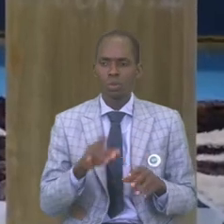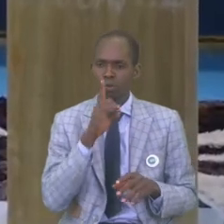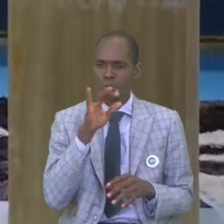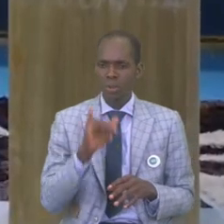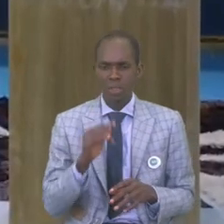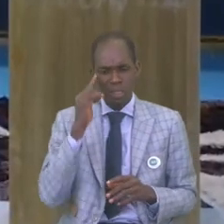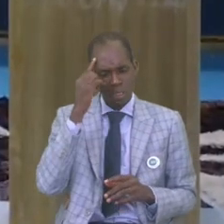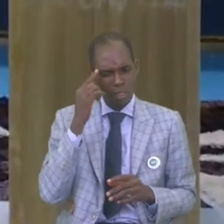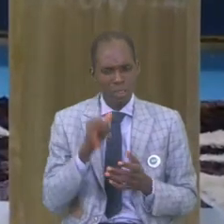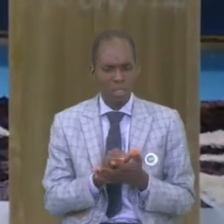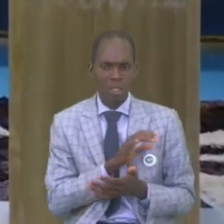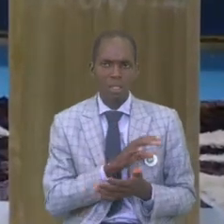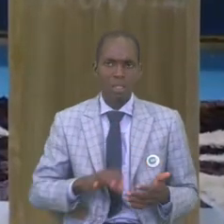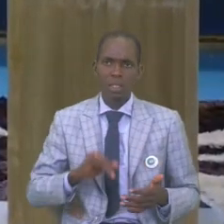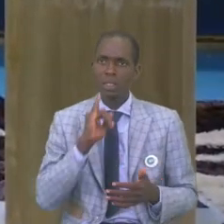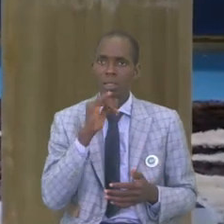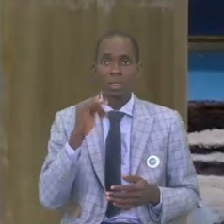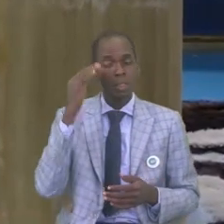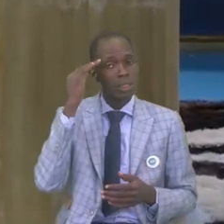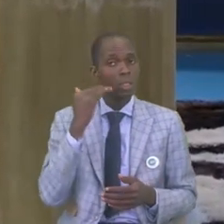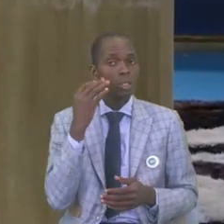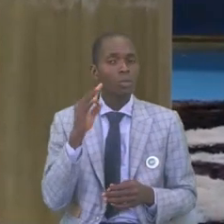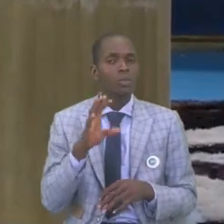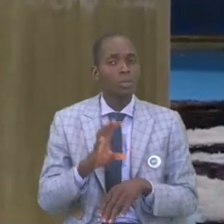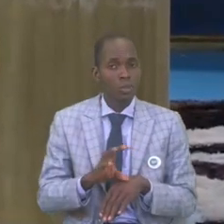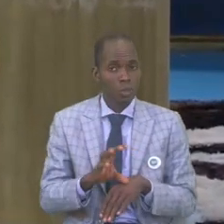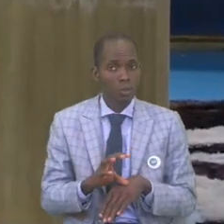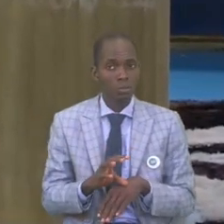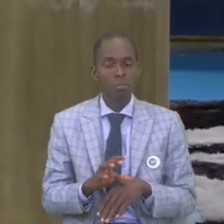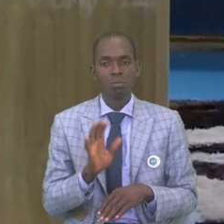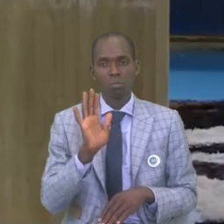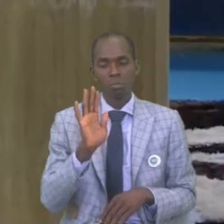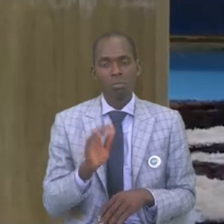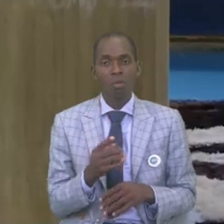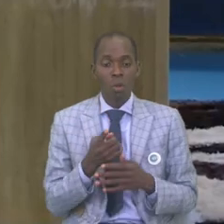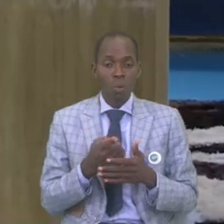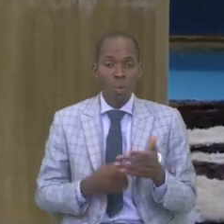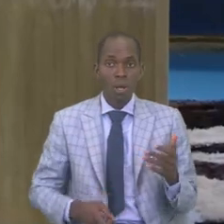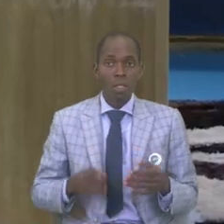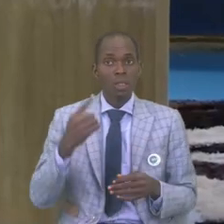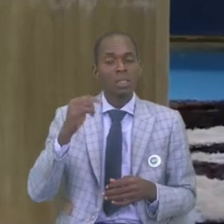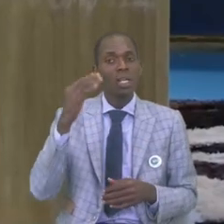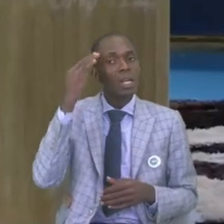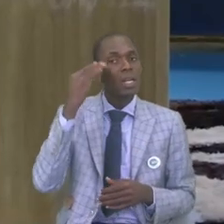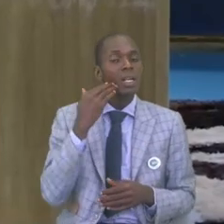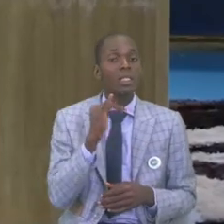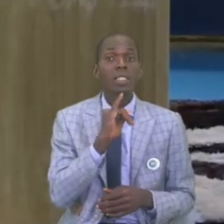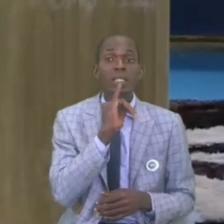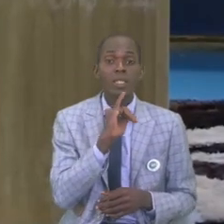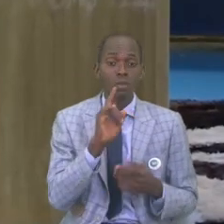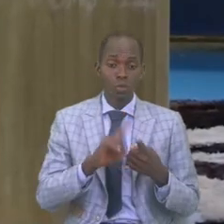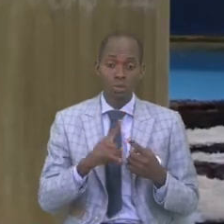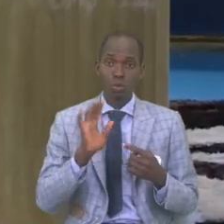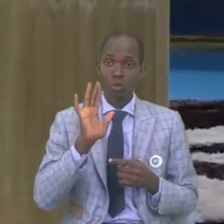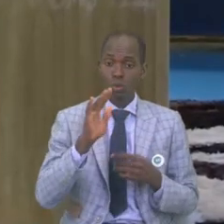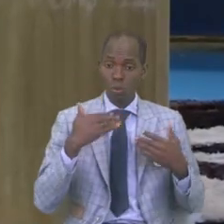the head of the church. What the head is to the body, Christ is